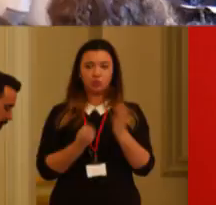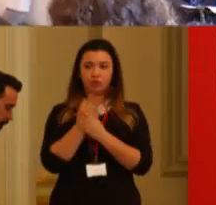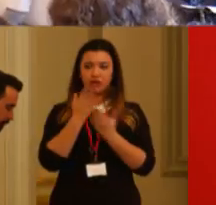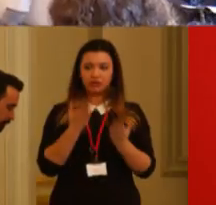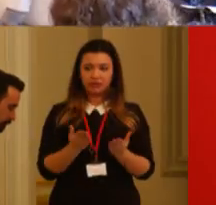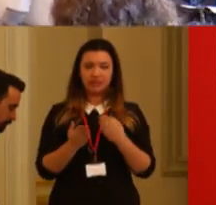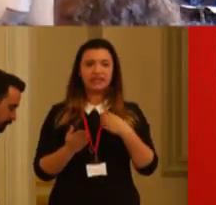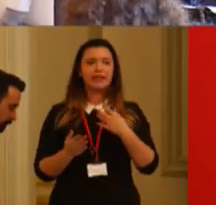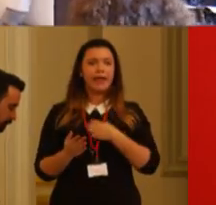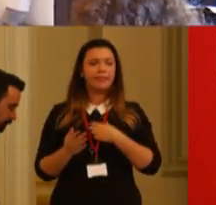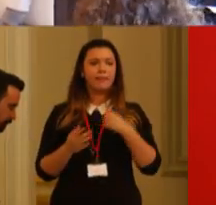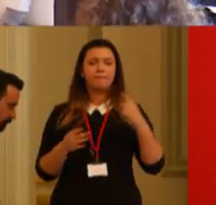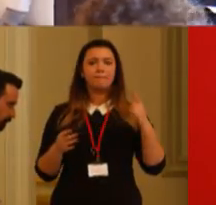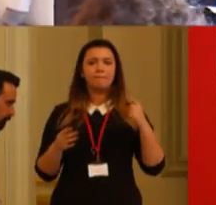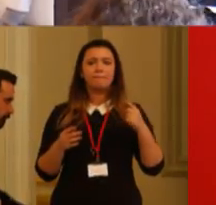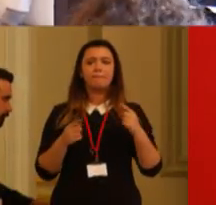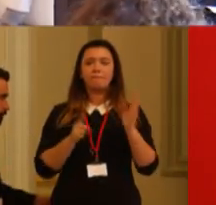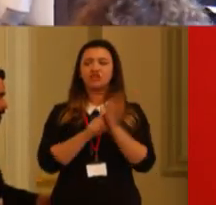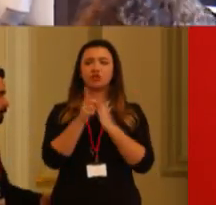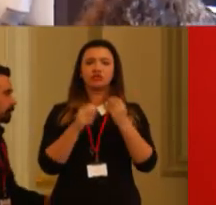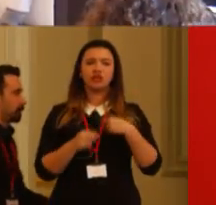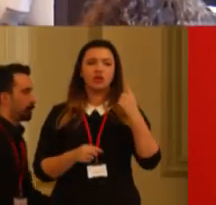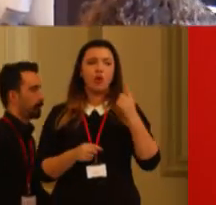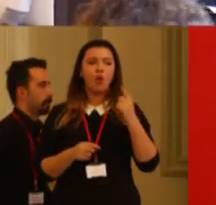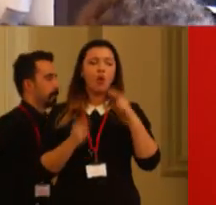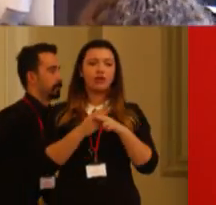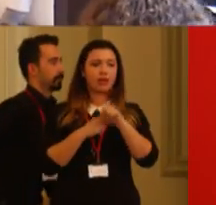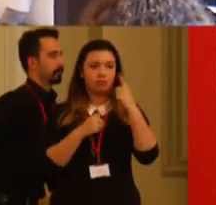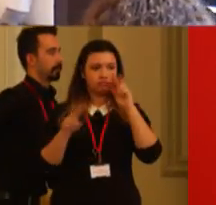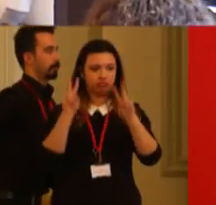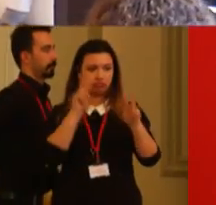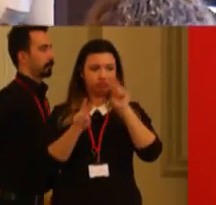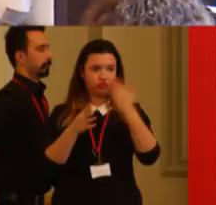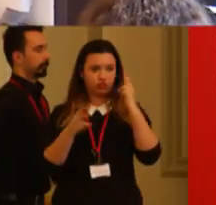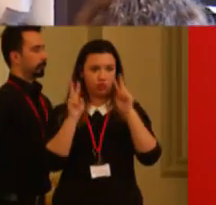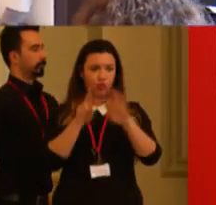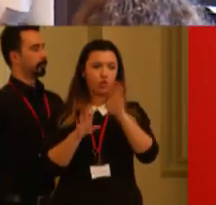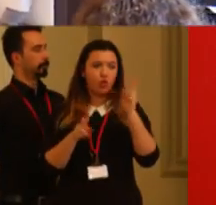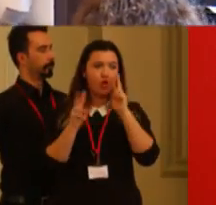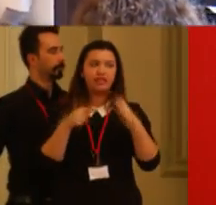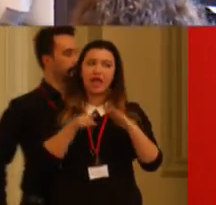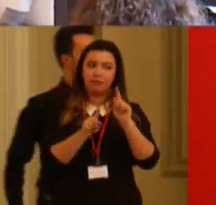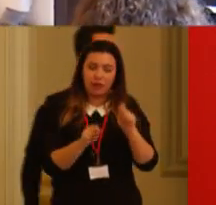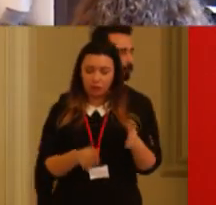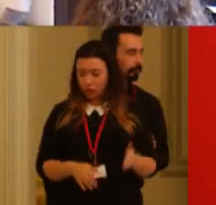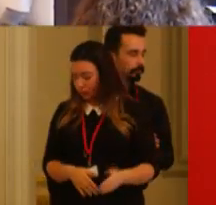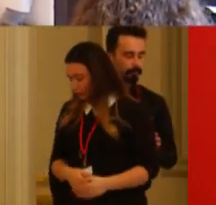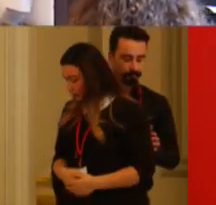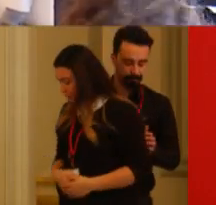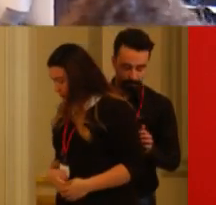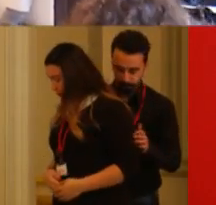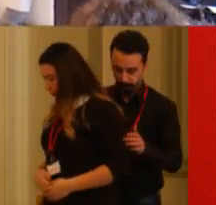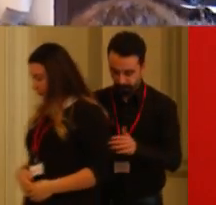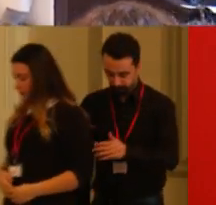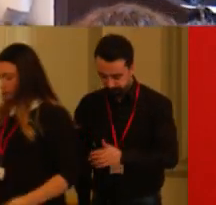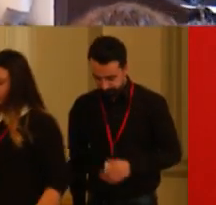now appreciate that they can become entrepreneurs, set up their own businesses. They've seen others do it. They've had role models.